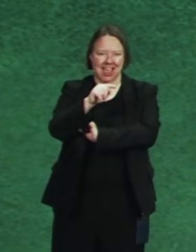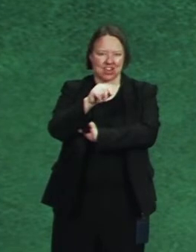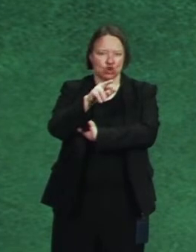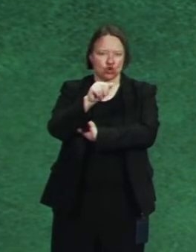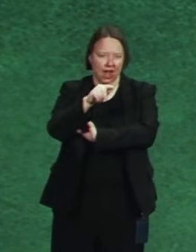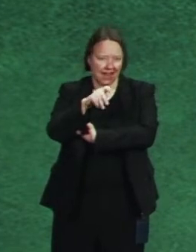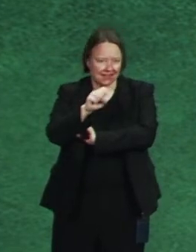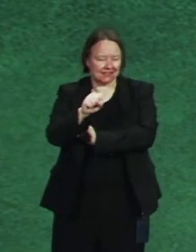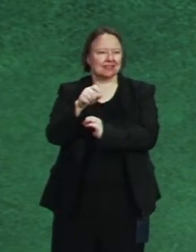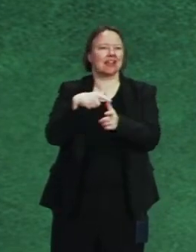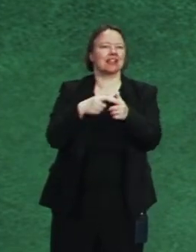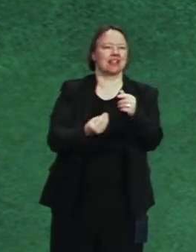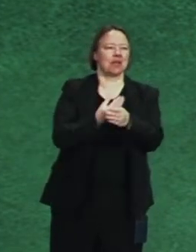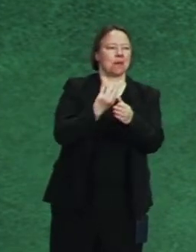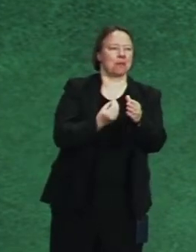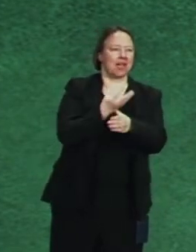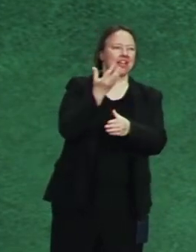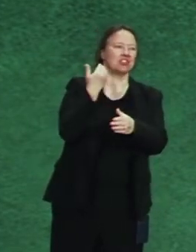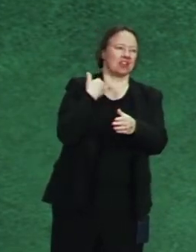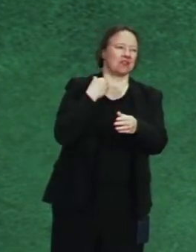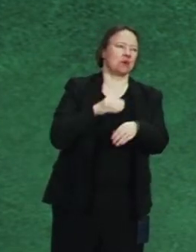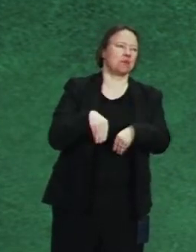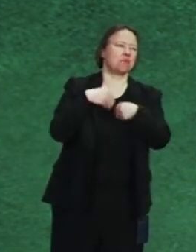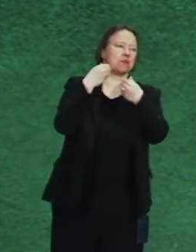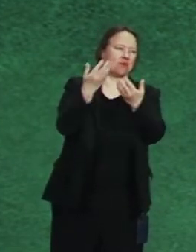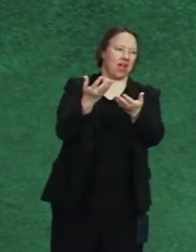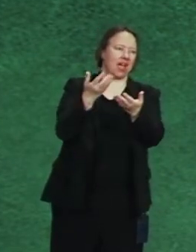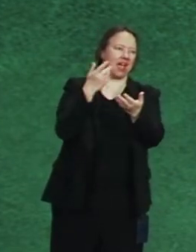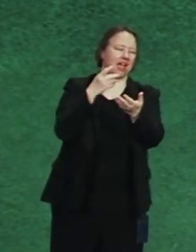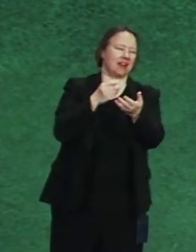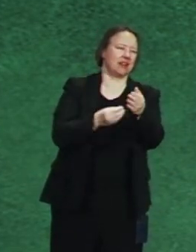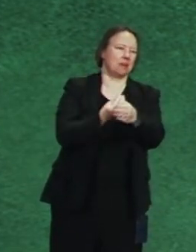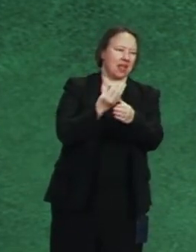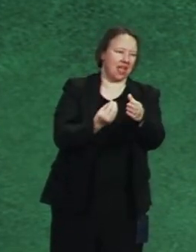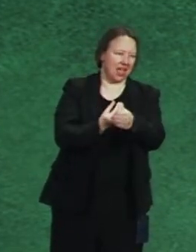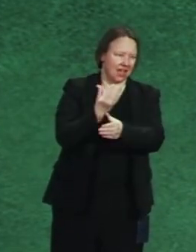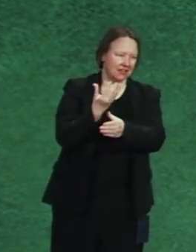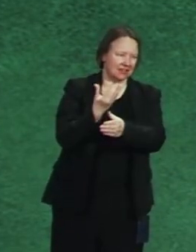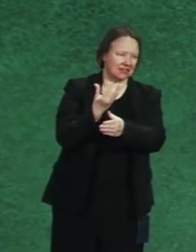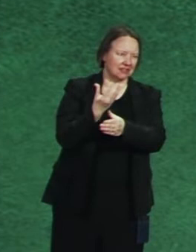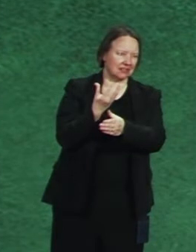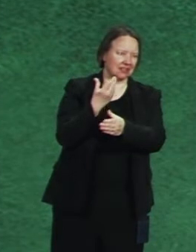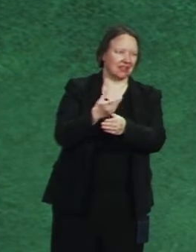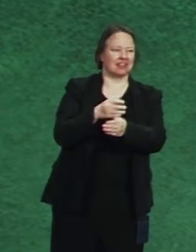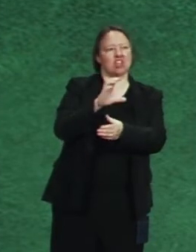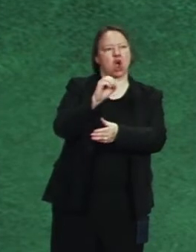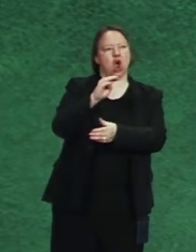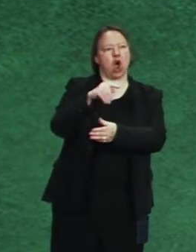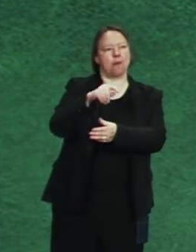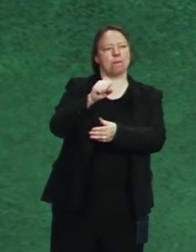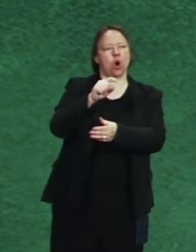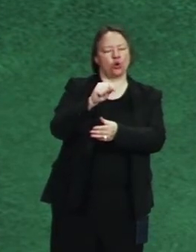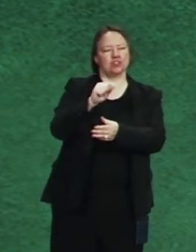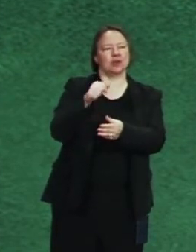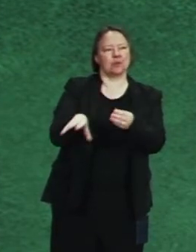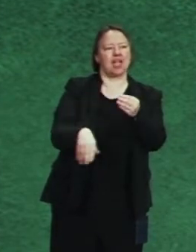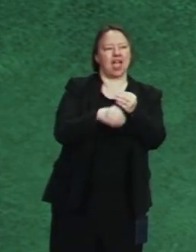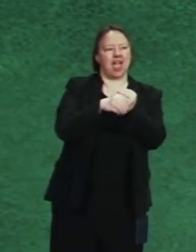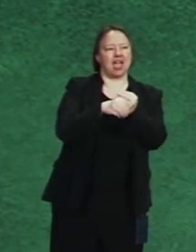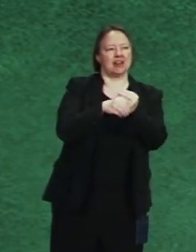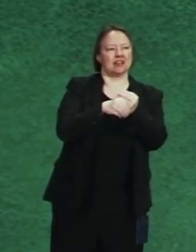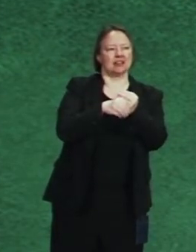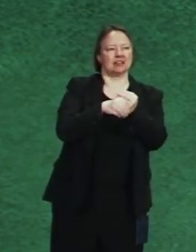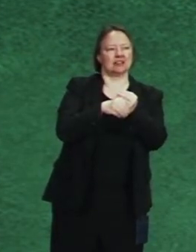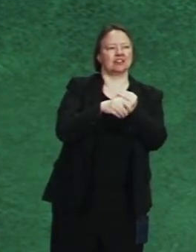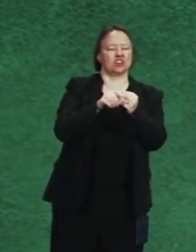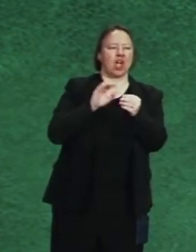plants. Again, another source that will provide nutrients to the plants is the compost tea that will be adding, the soluble nutrients that will be